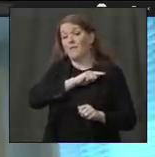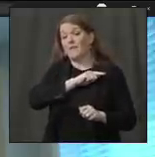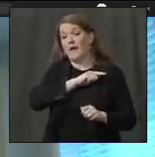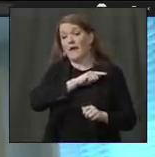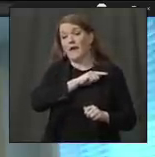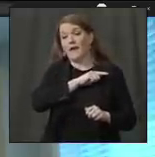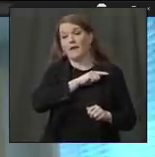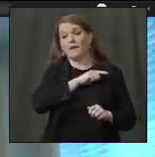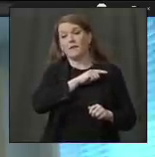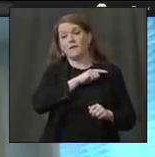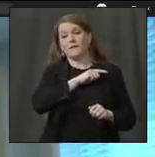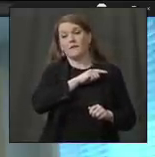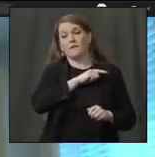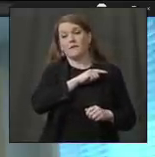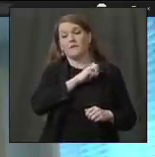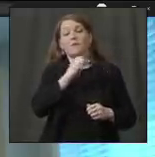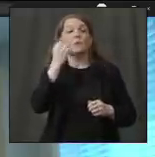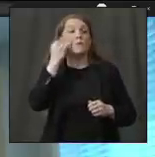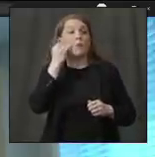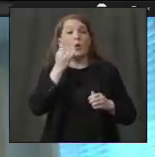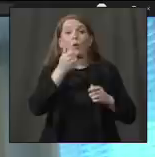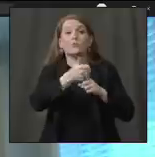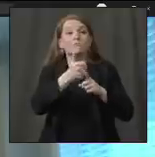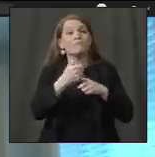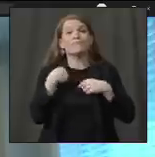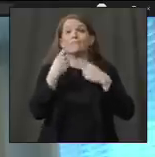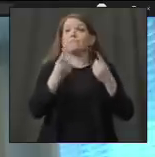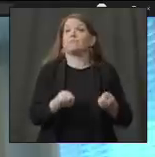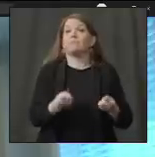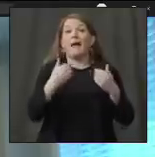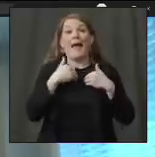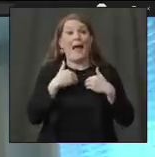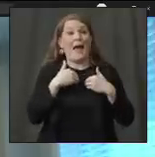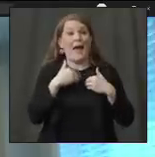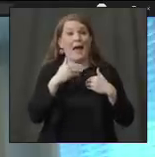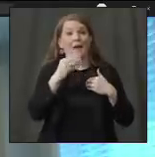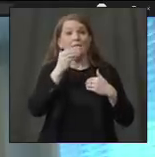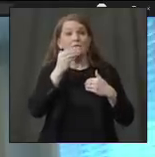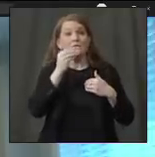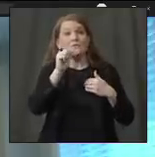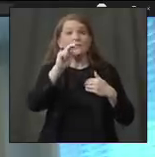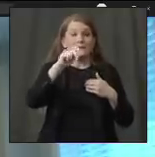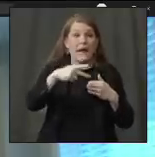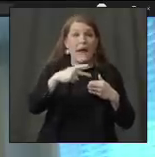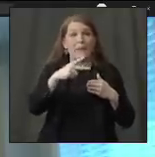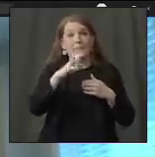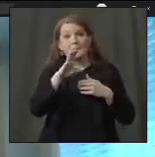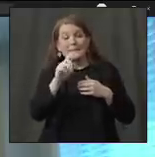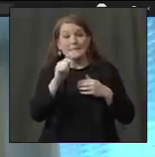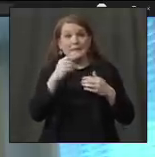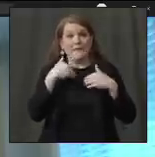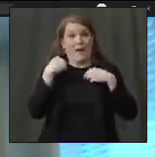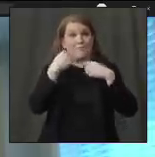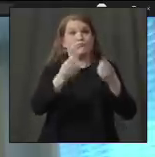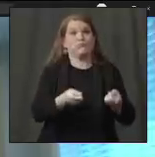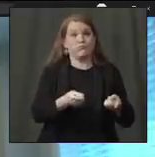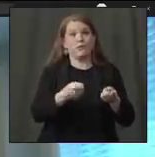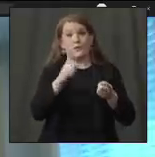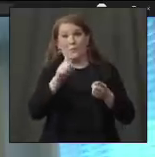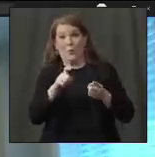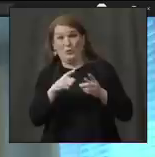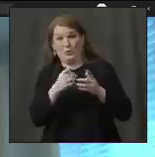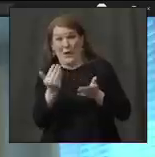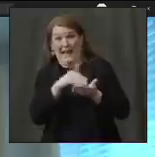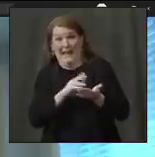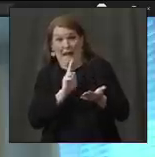to renew your benefit in April, May, or June, you won't have to worry about doing that. Your benefits have been automatically